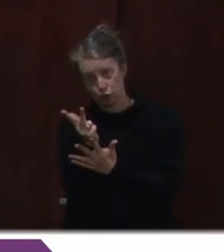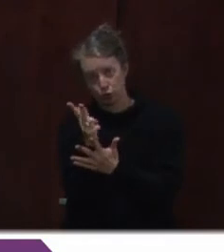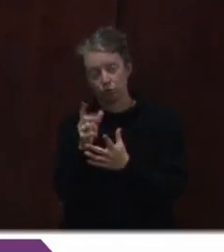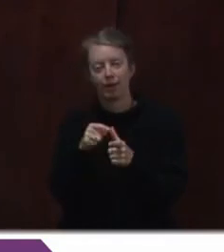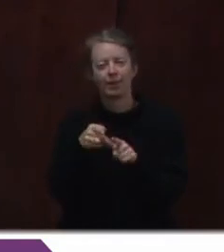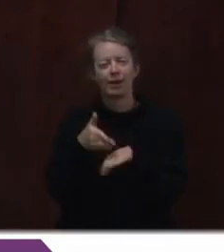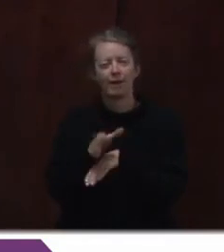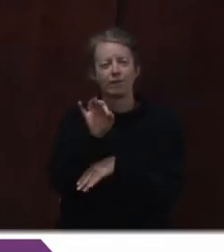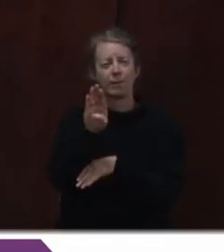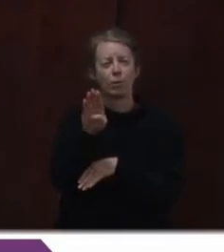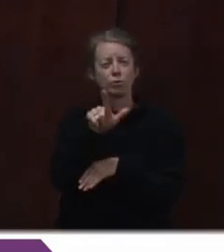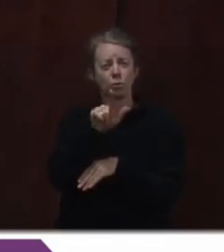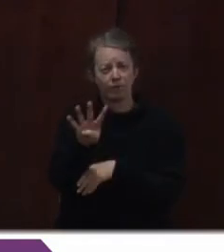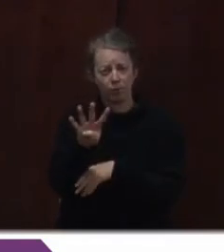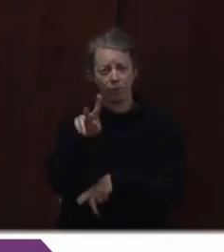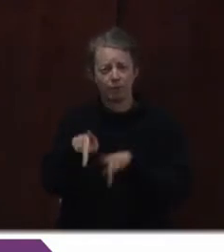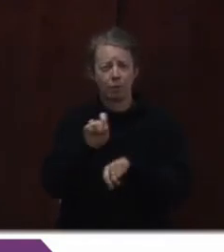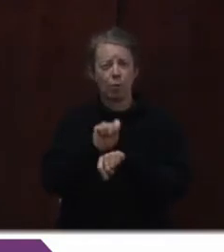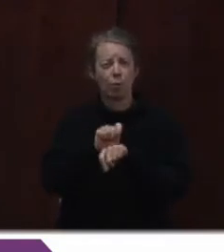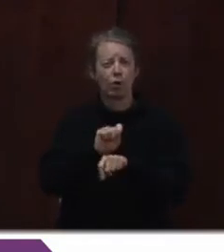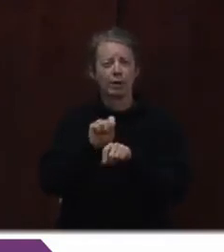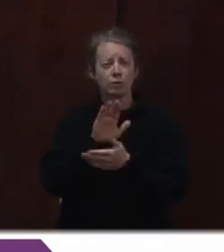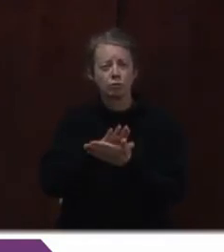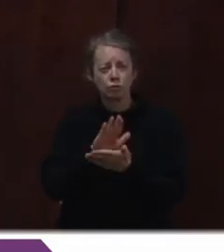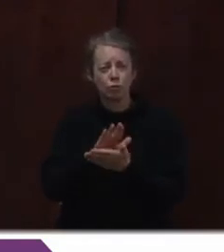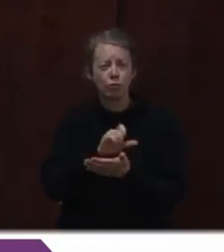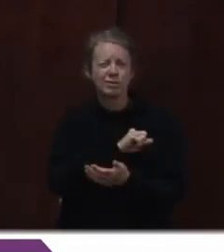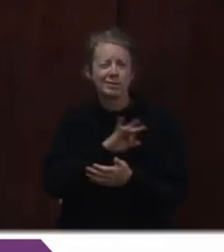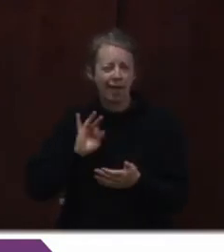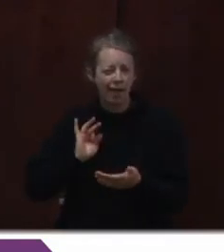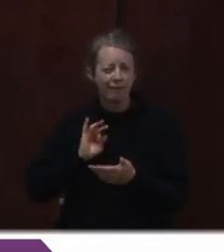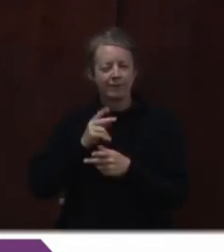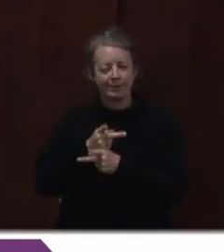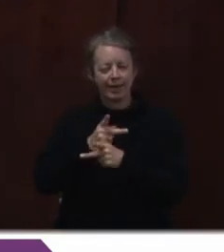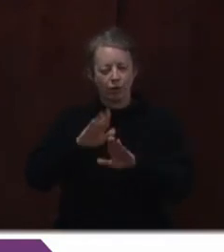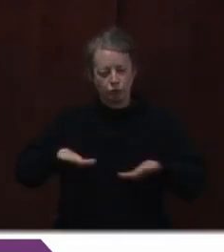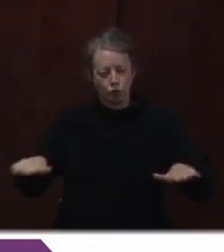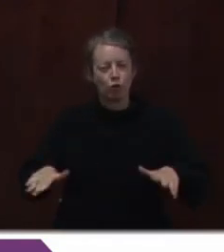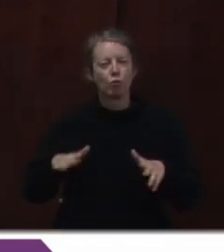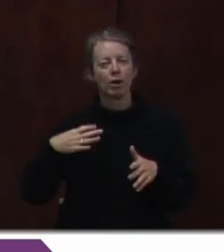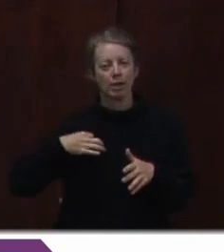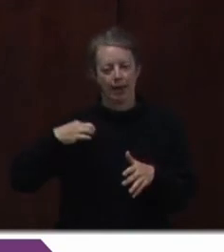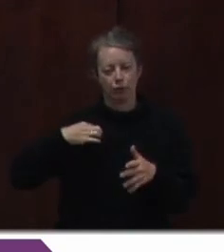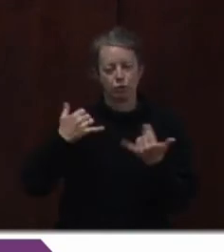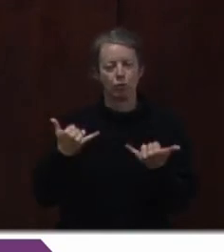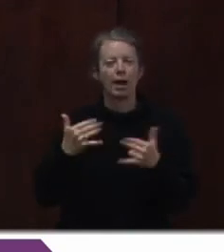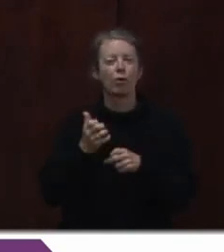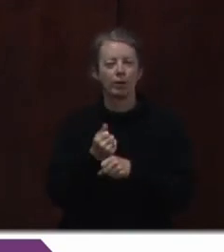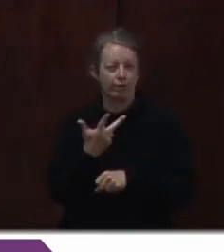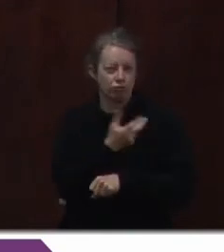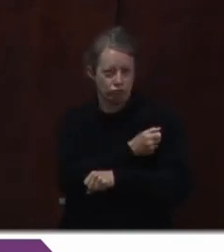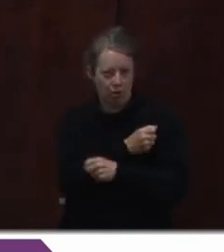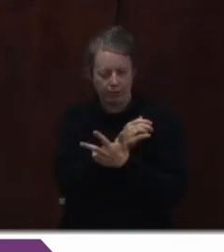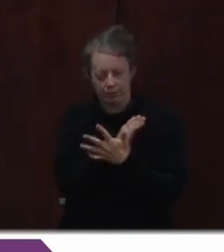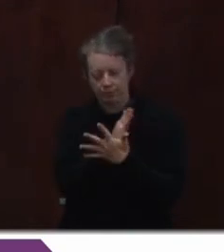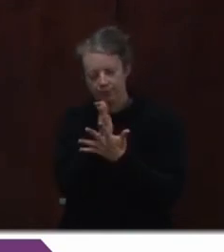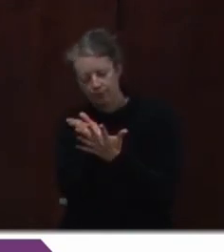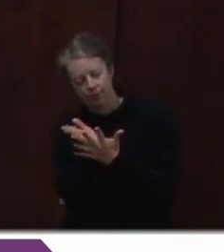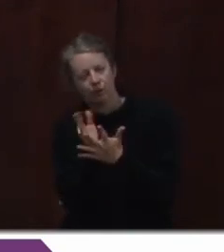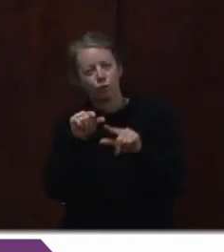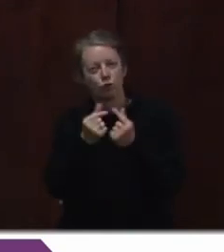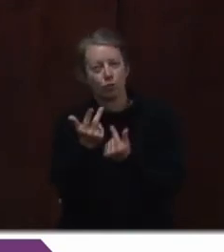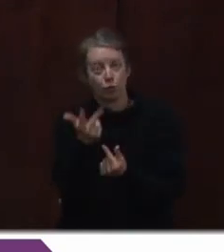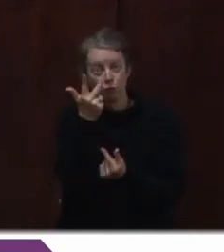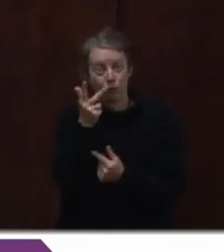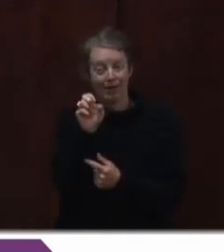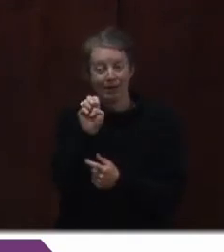child care staff became eligible as the first group of Group 3 frontline essential workers. We are coming